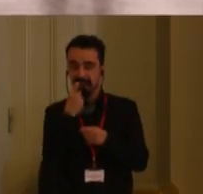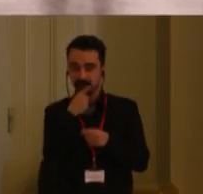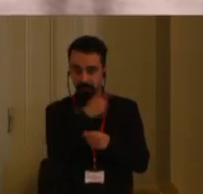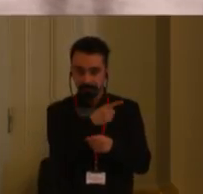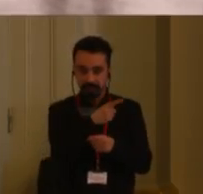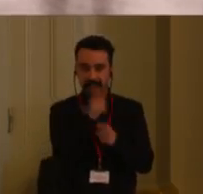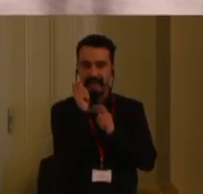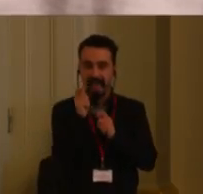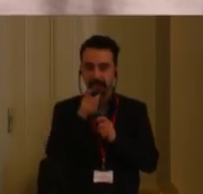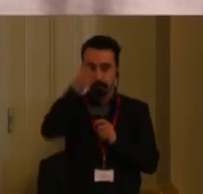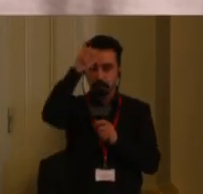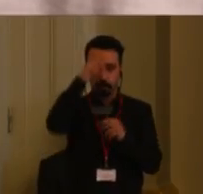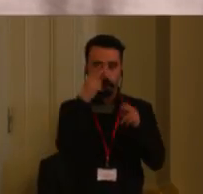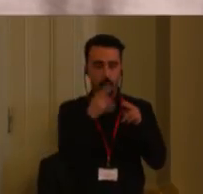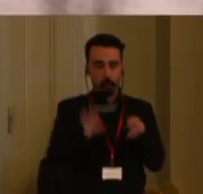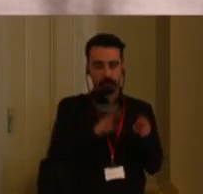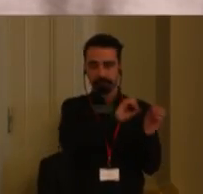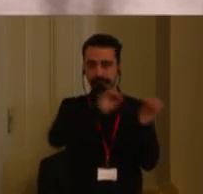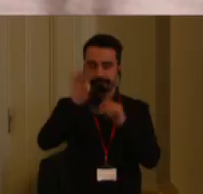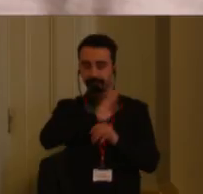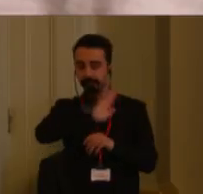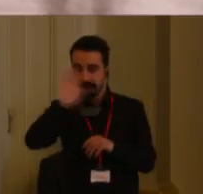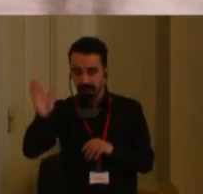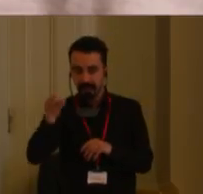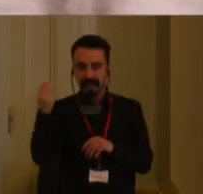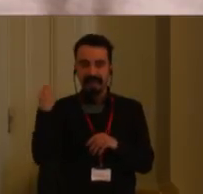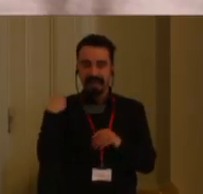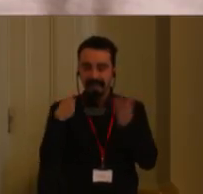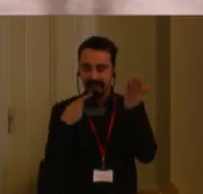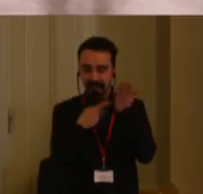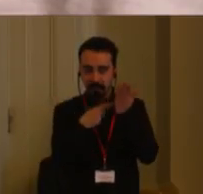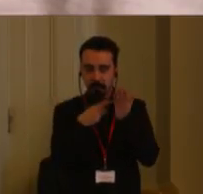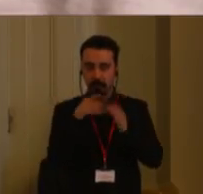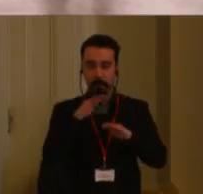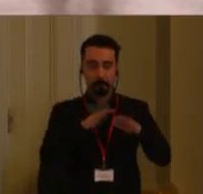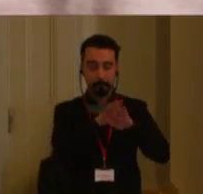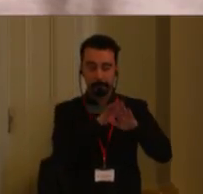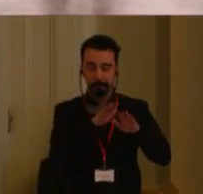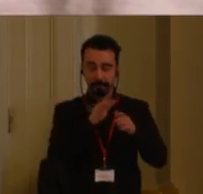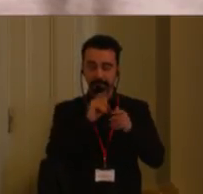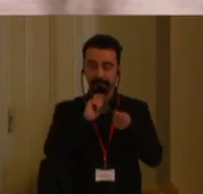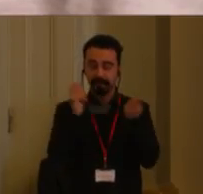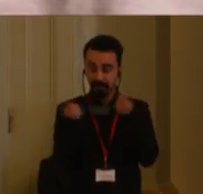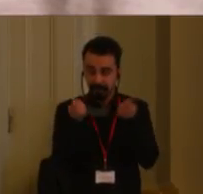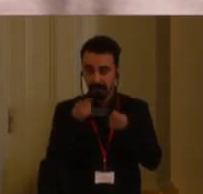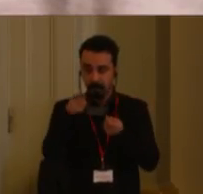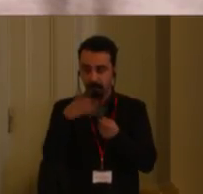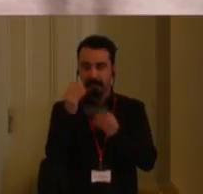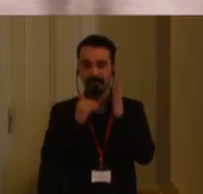and award-winning new digital platform to bring the arts to more people in more places in